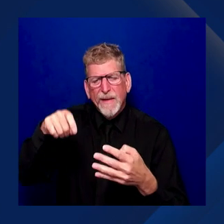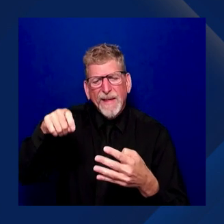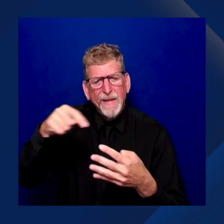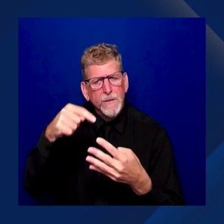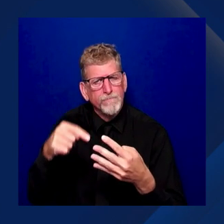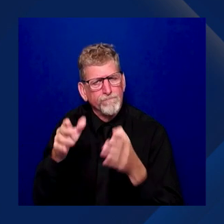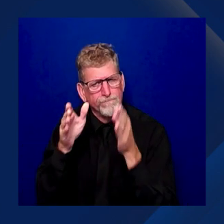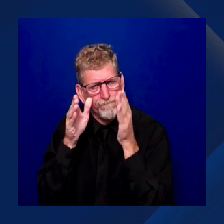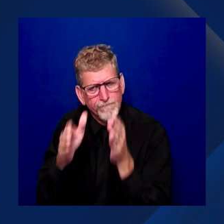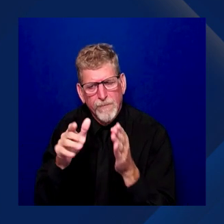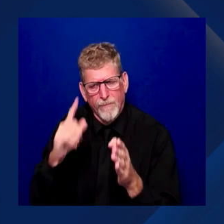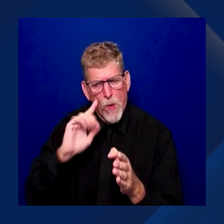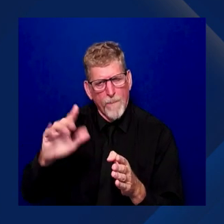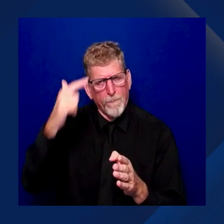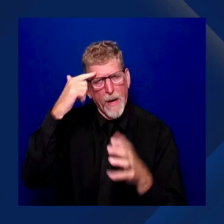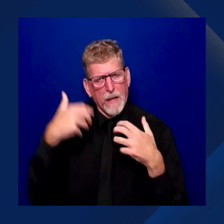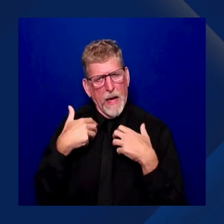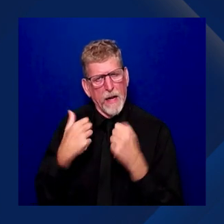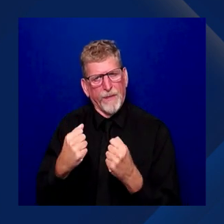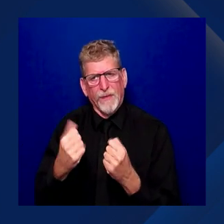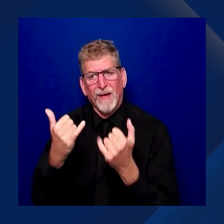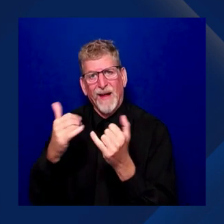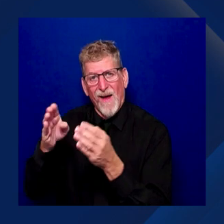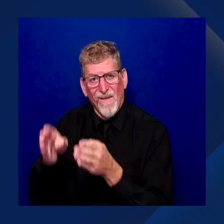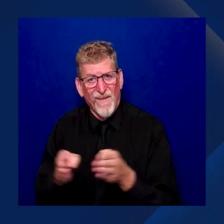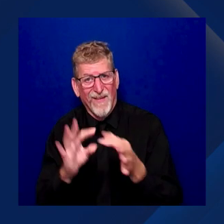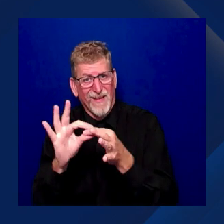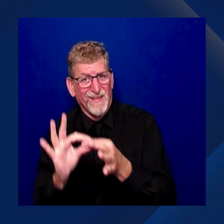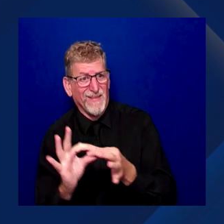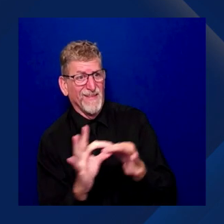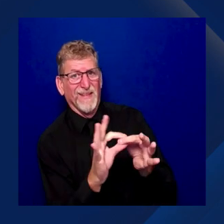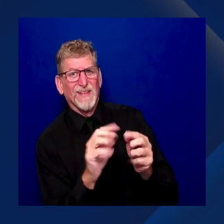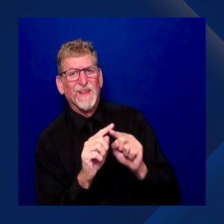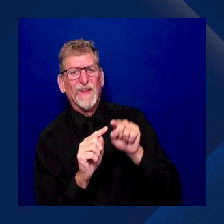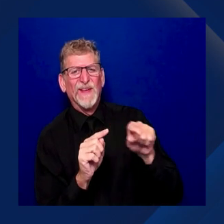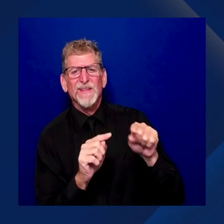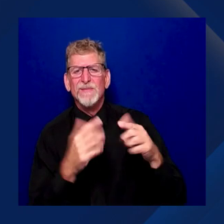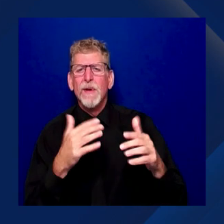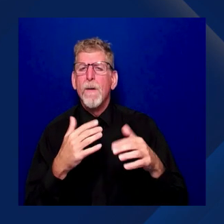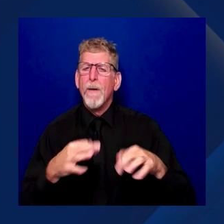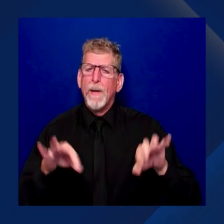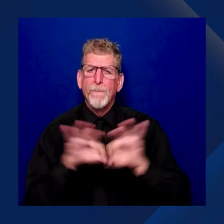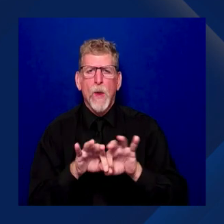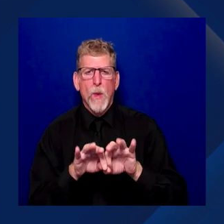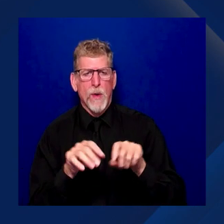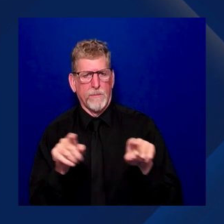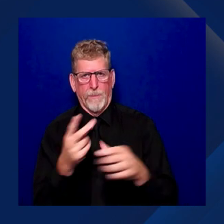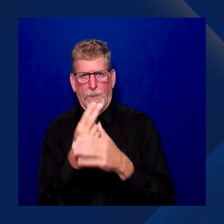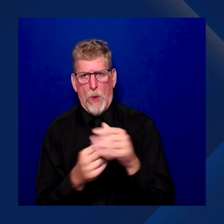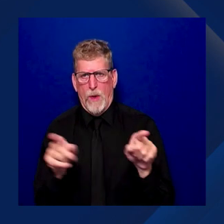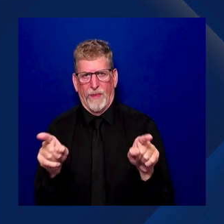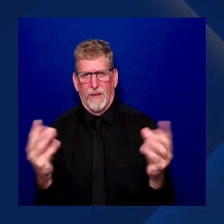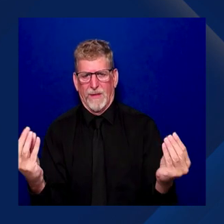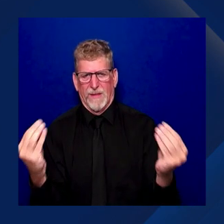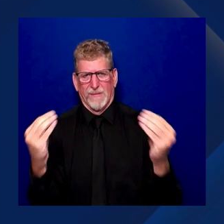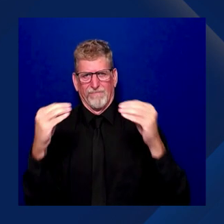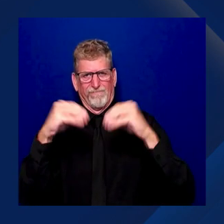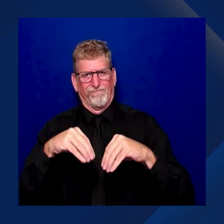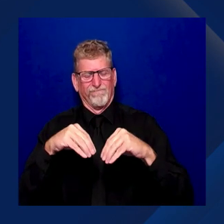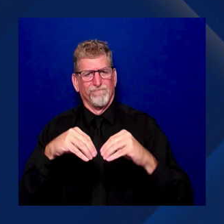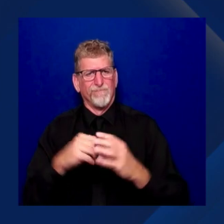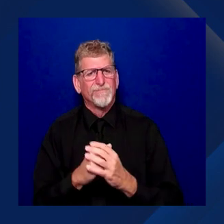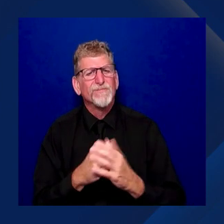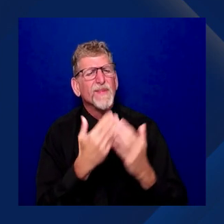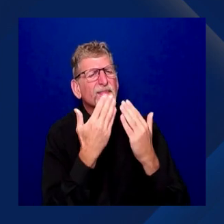and children and how important the health of both is for each other. I'll now turn to you,